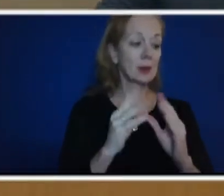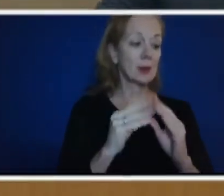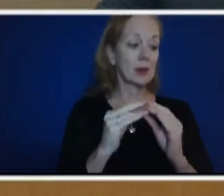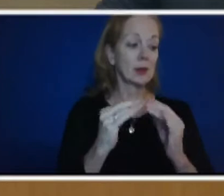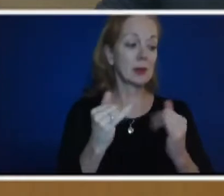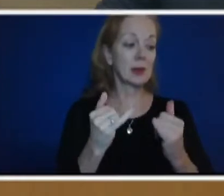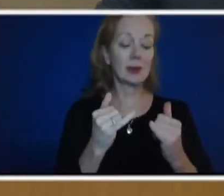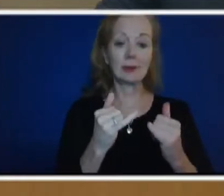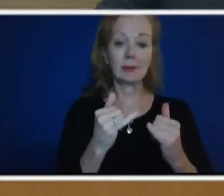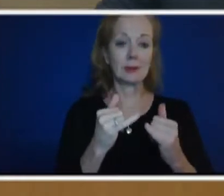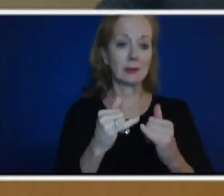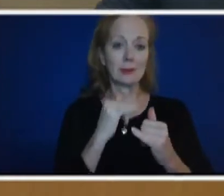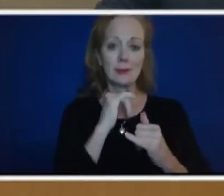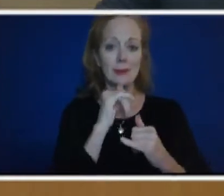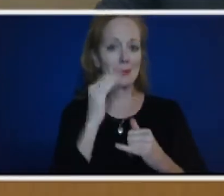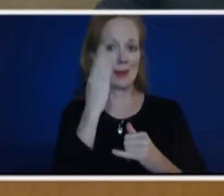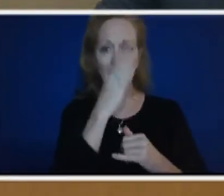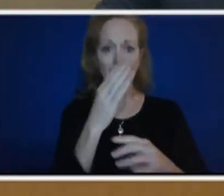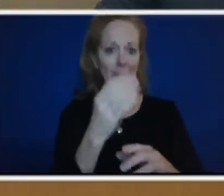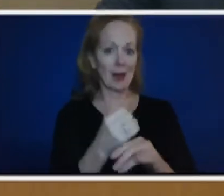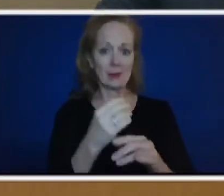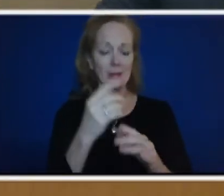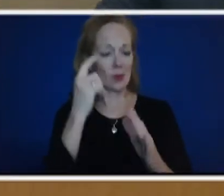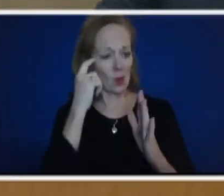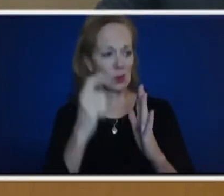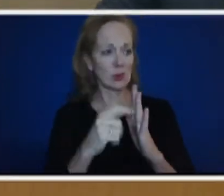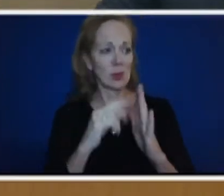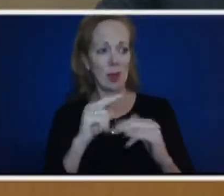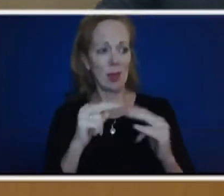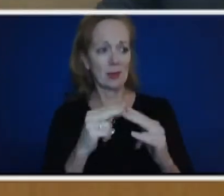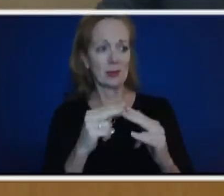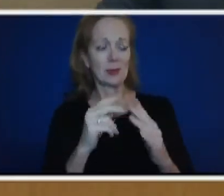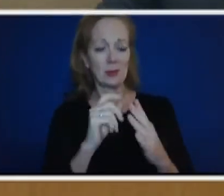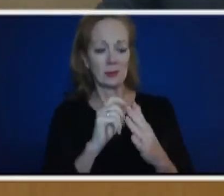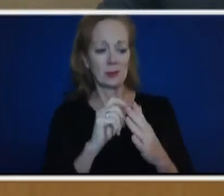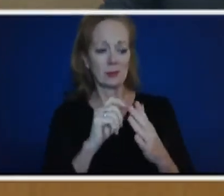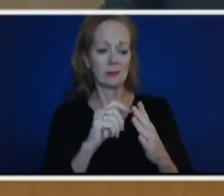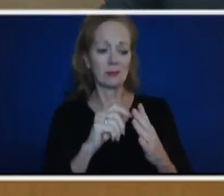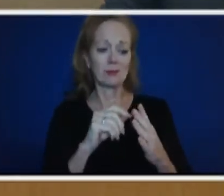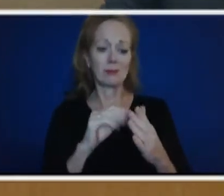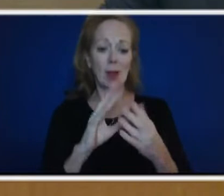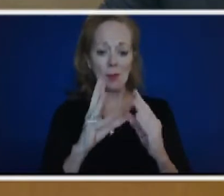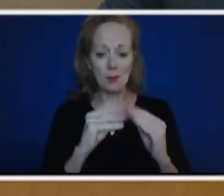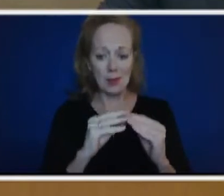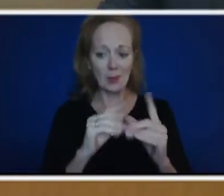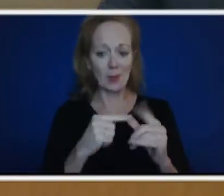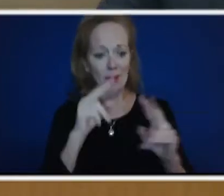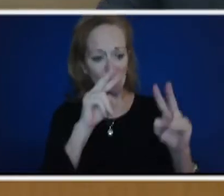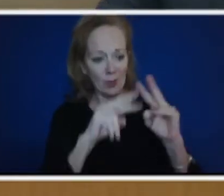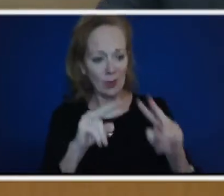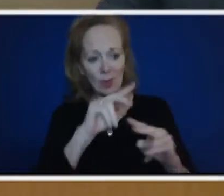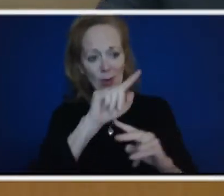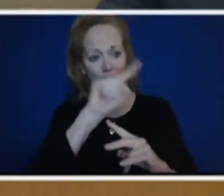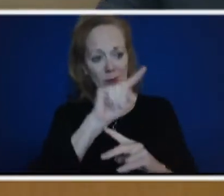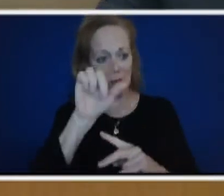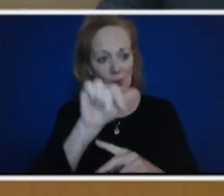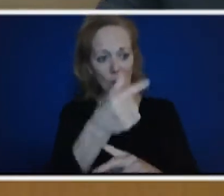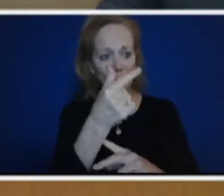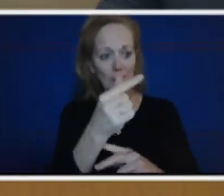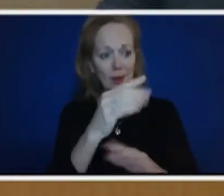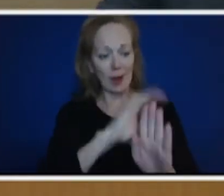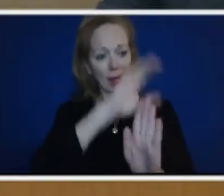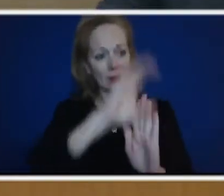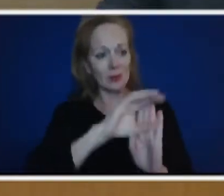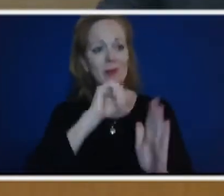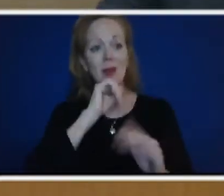never received notice in writing about this public hearing. We had to look for it. And if you looked at the zoning calendar, it wasn't available until